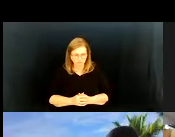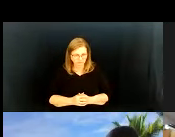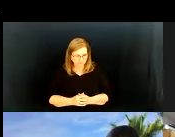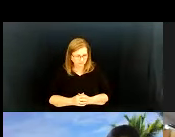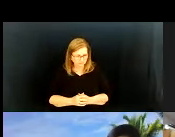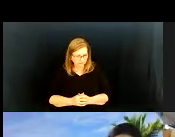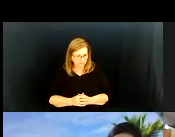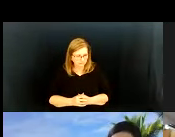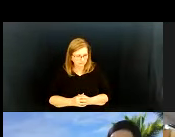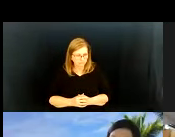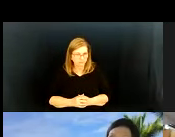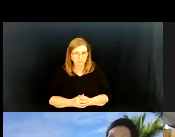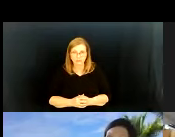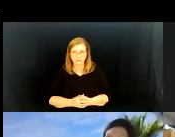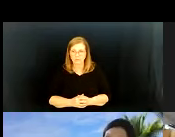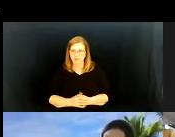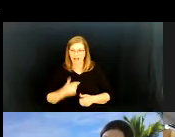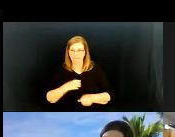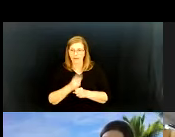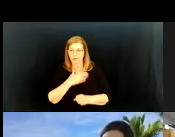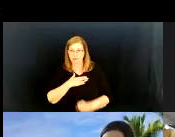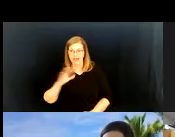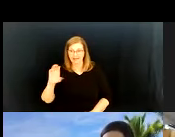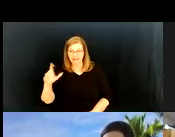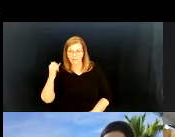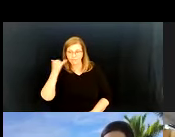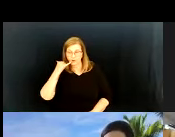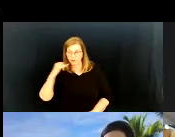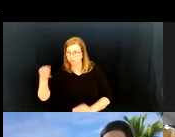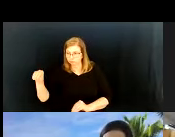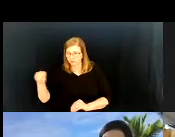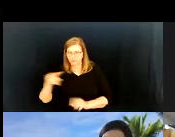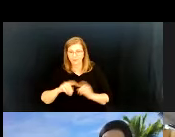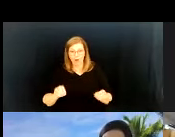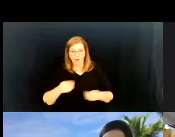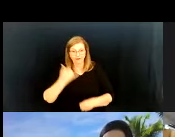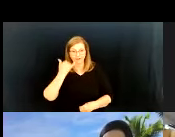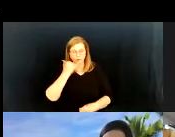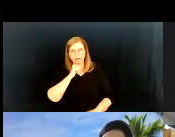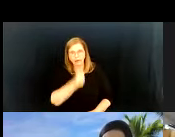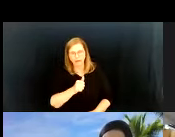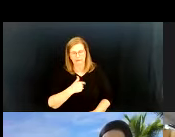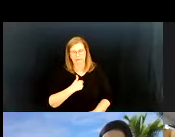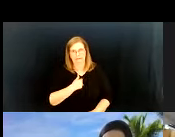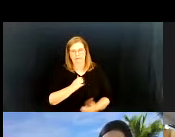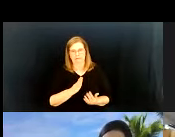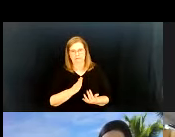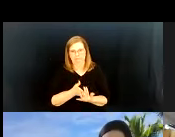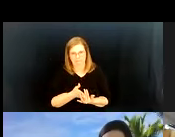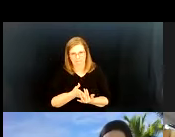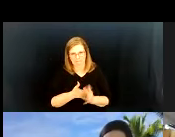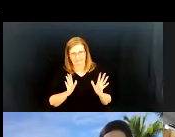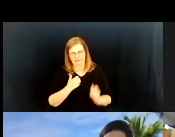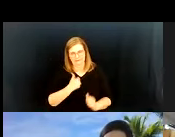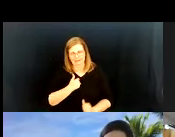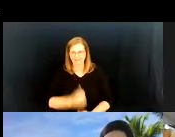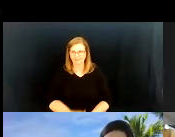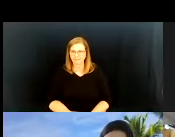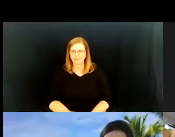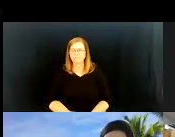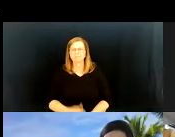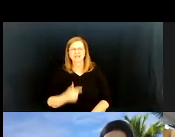I made sure that my cell phone was muted, but not the office phone, so I apologize for that little interruption there. So I'm going to